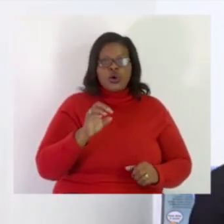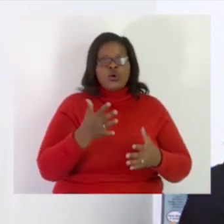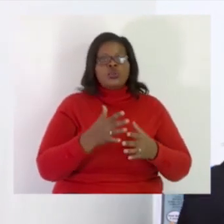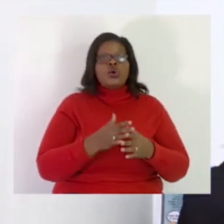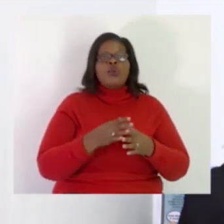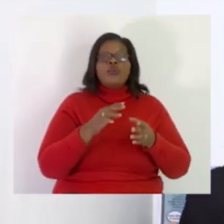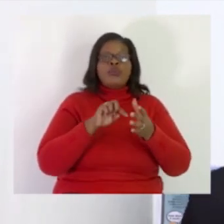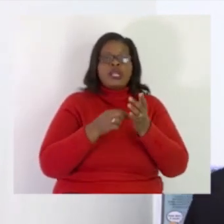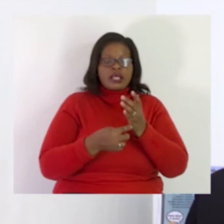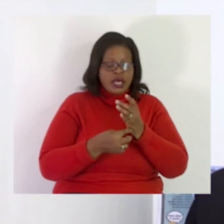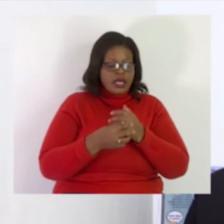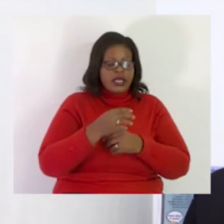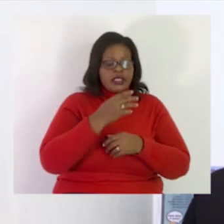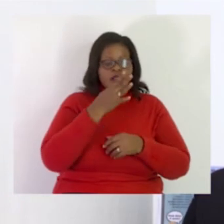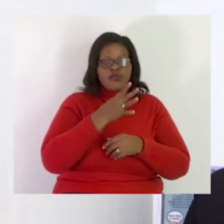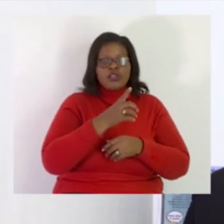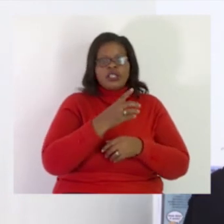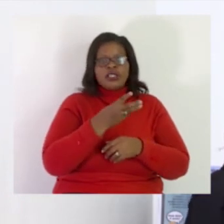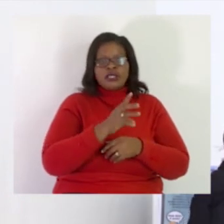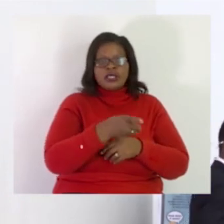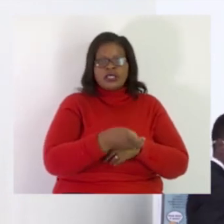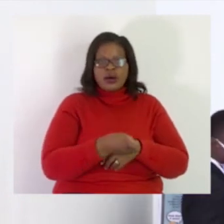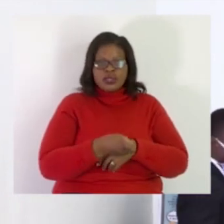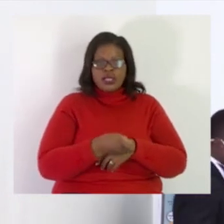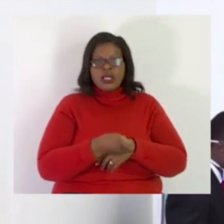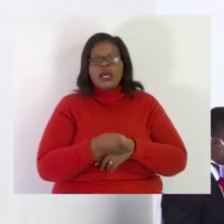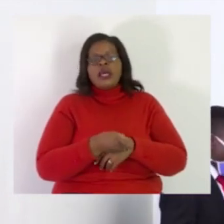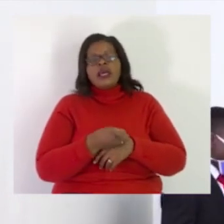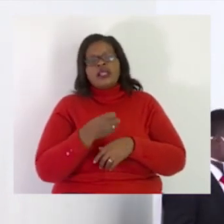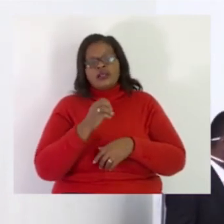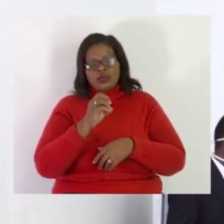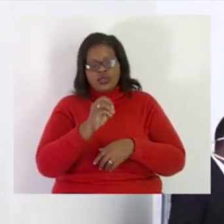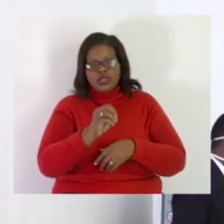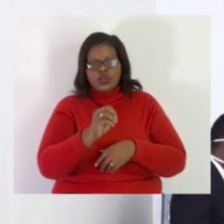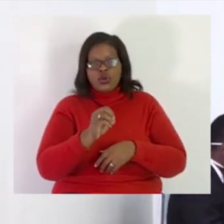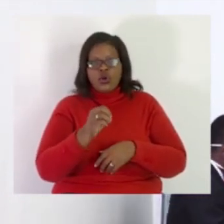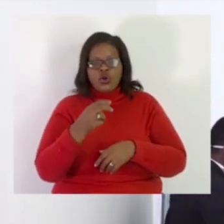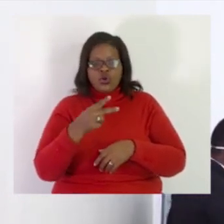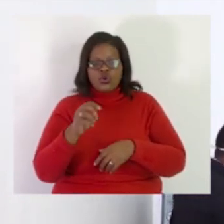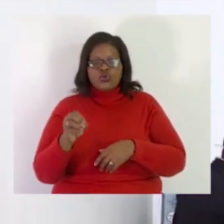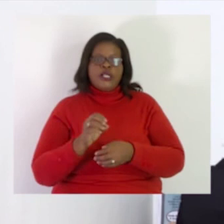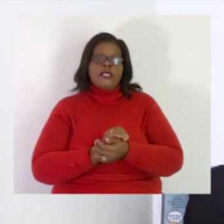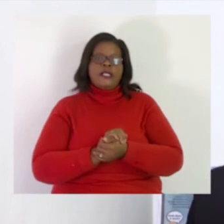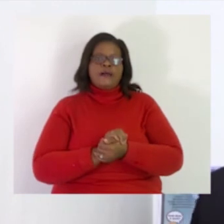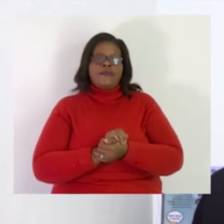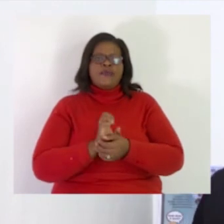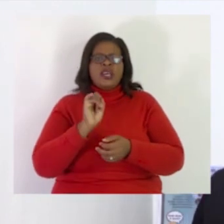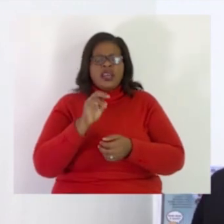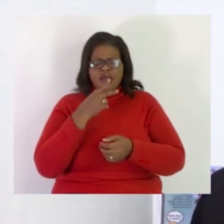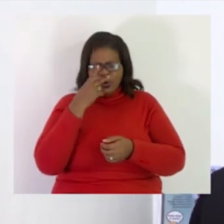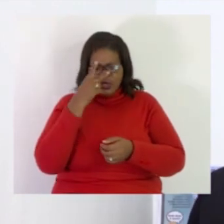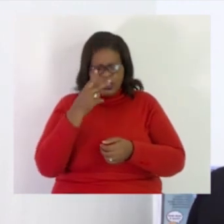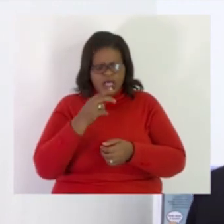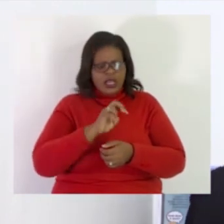are. And this is your answer. Now, if you look at this sign